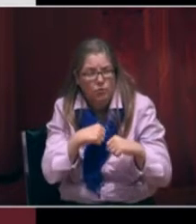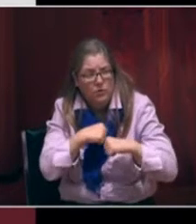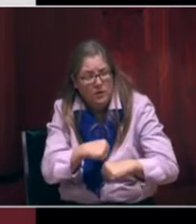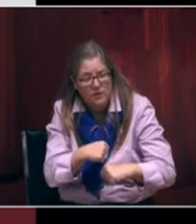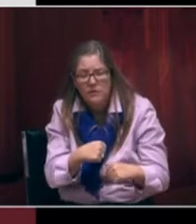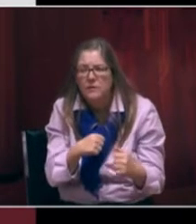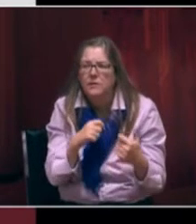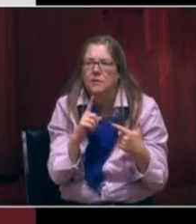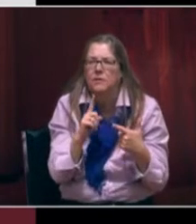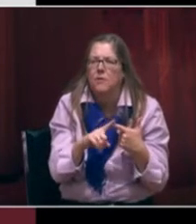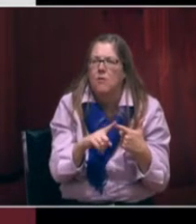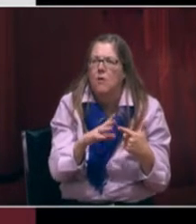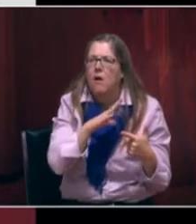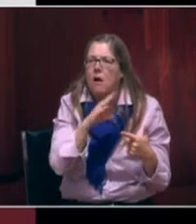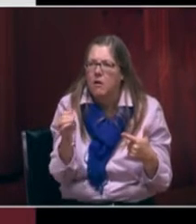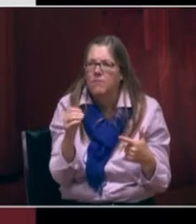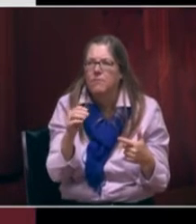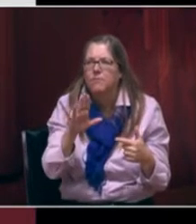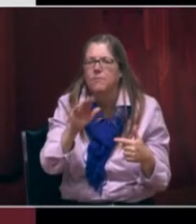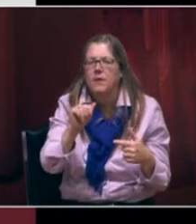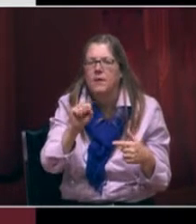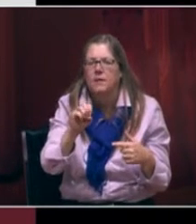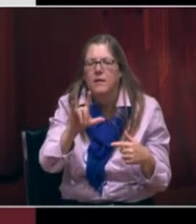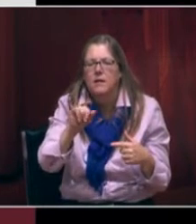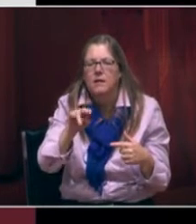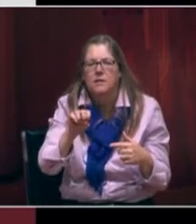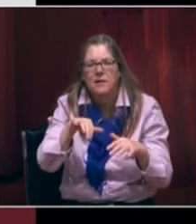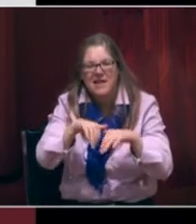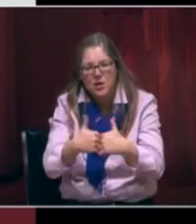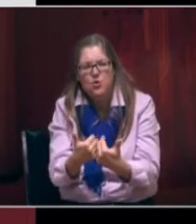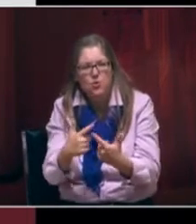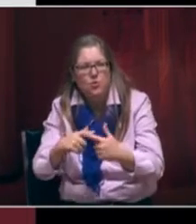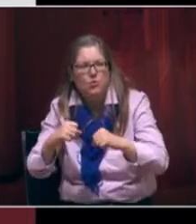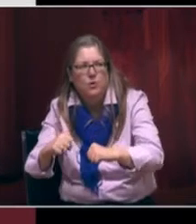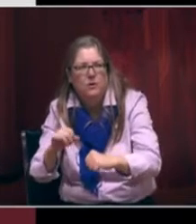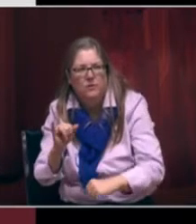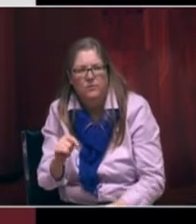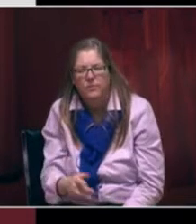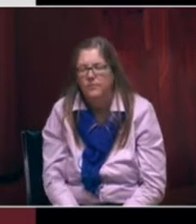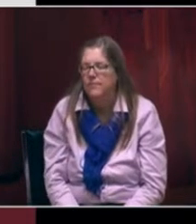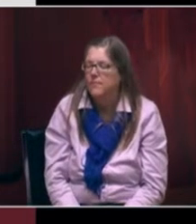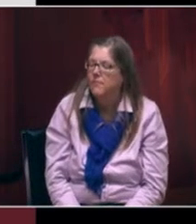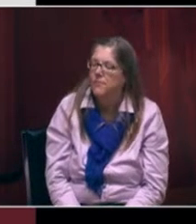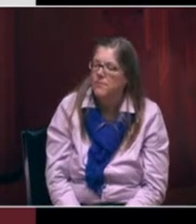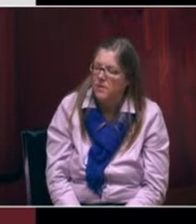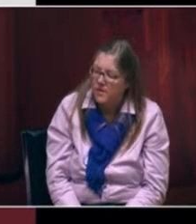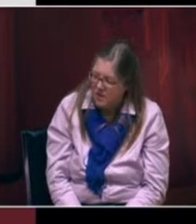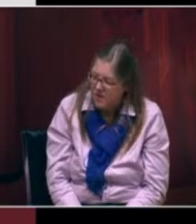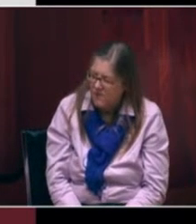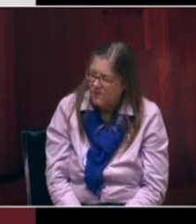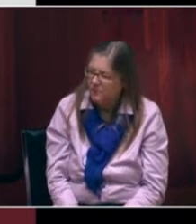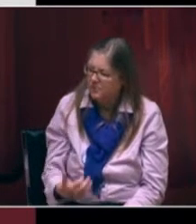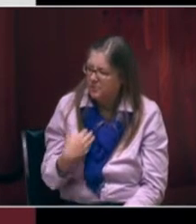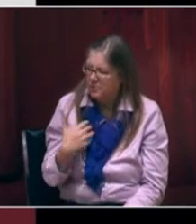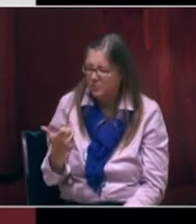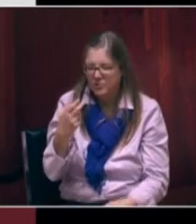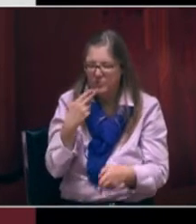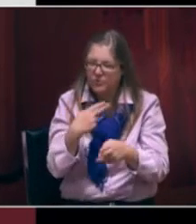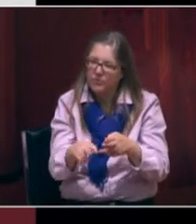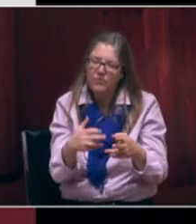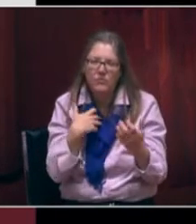government, but also create a baseline for how to protect that information. Now, I want to spend a little bit of time here because I want to